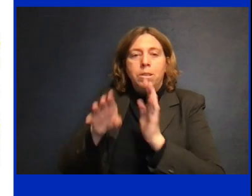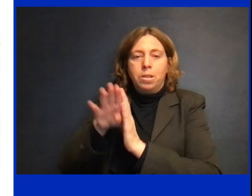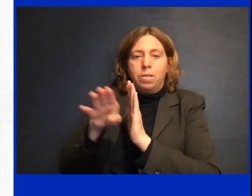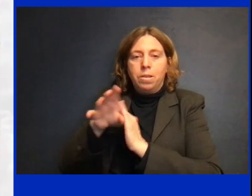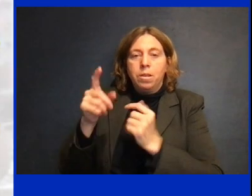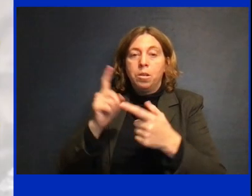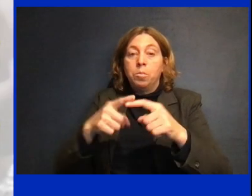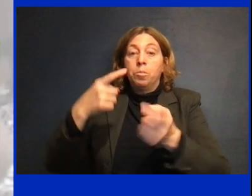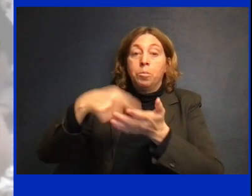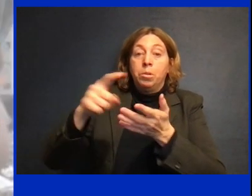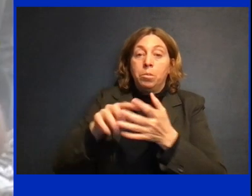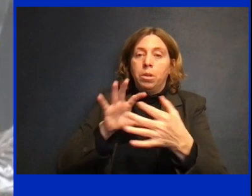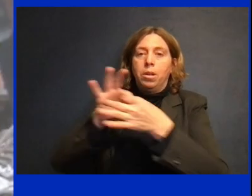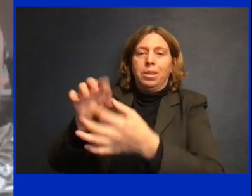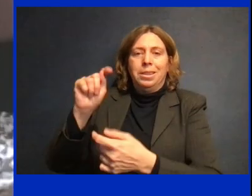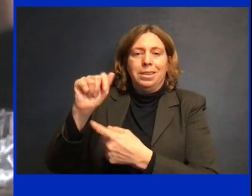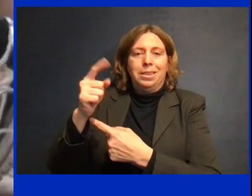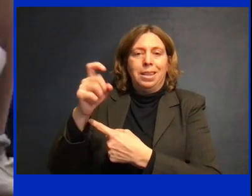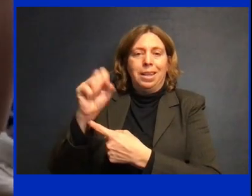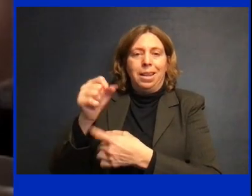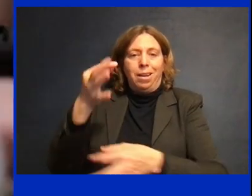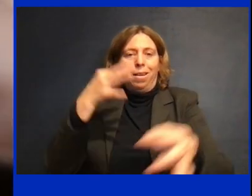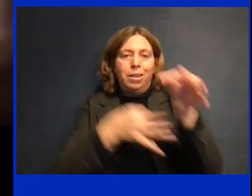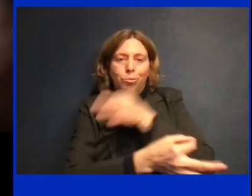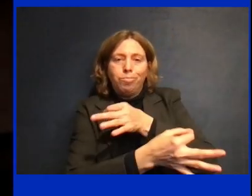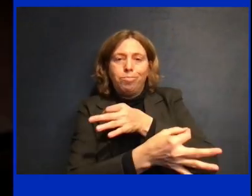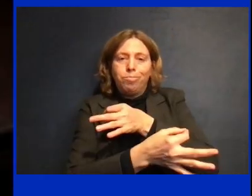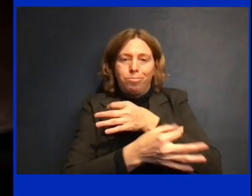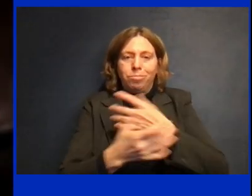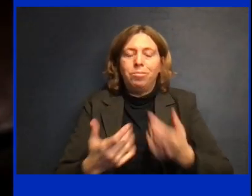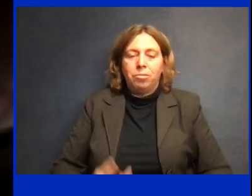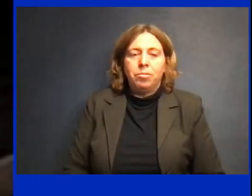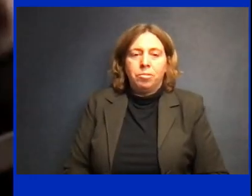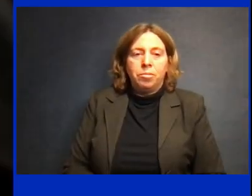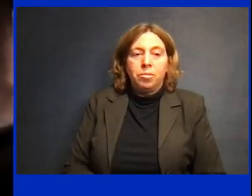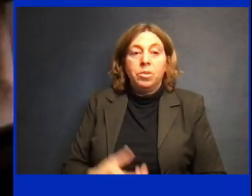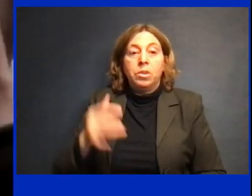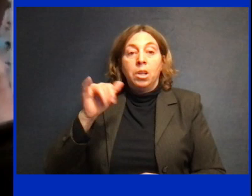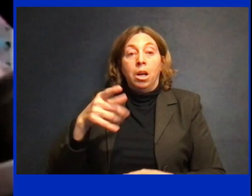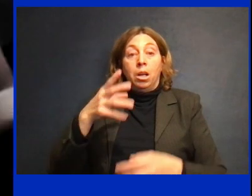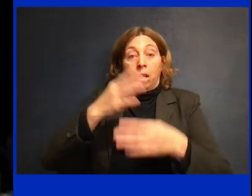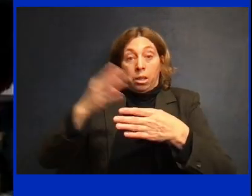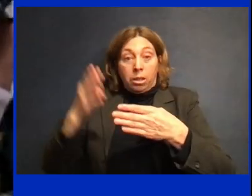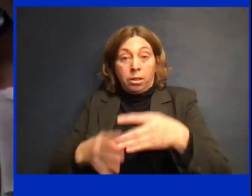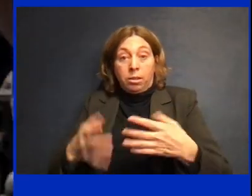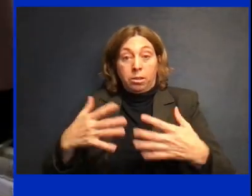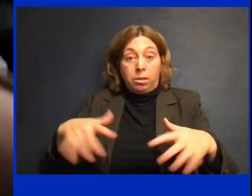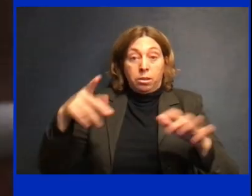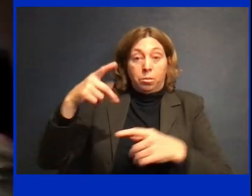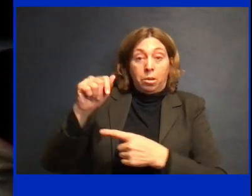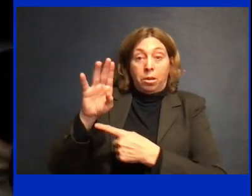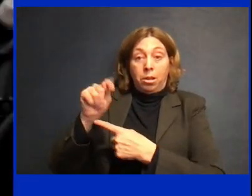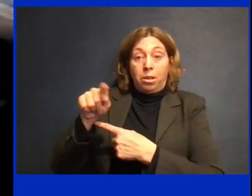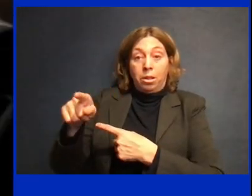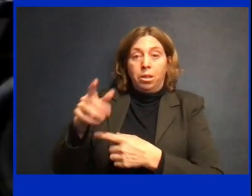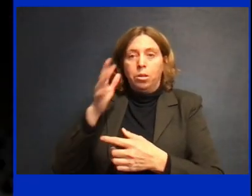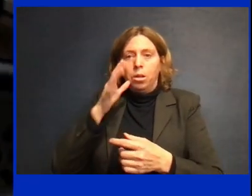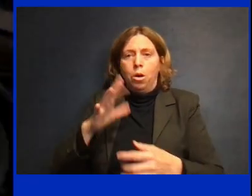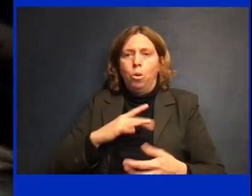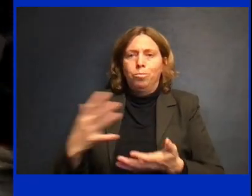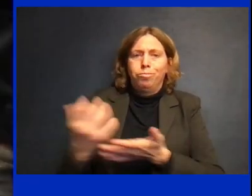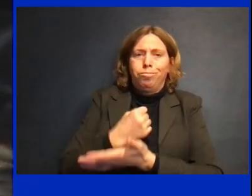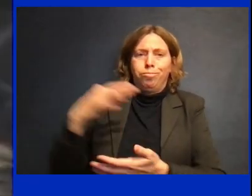taxes. Upon completion, the Port Authority Bus Terminal will provide many advantages to its